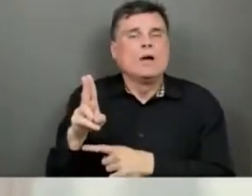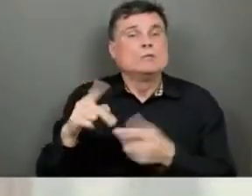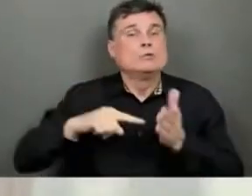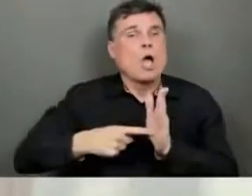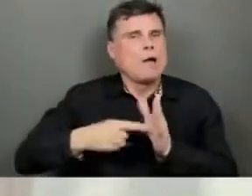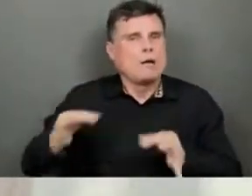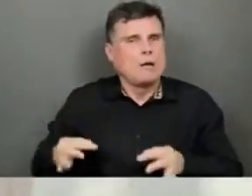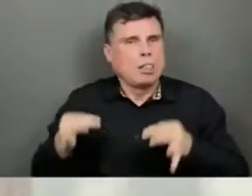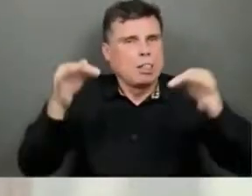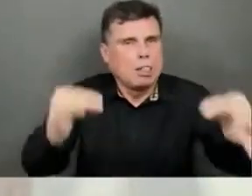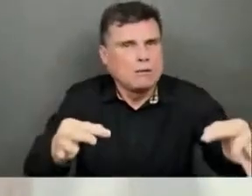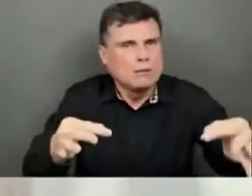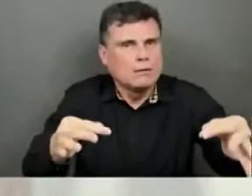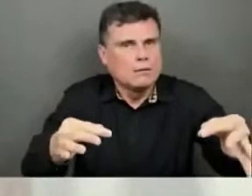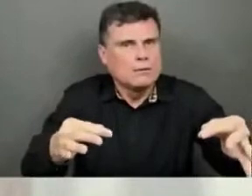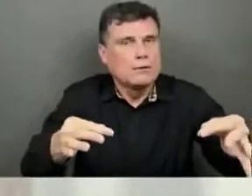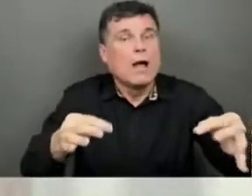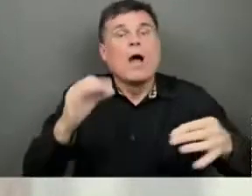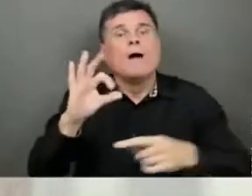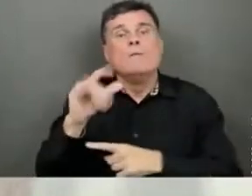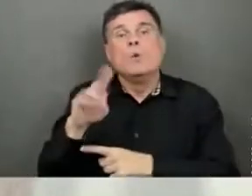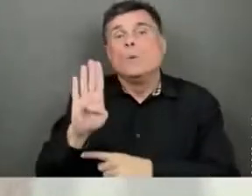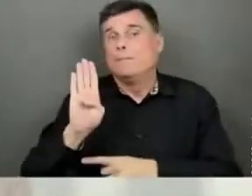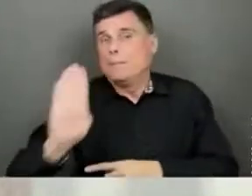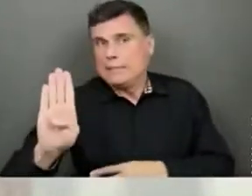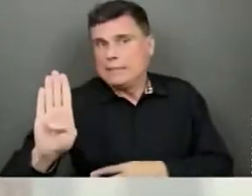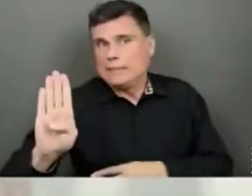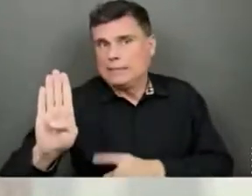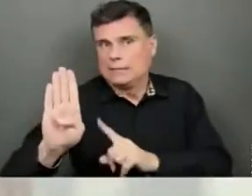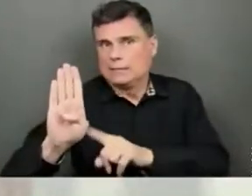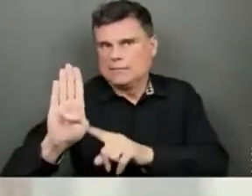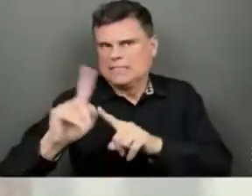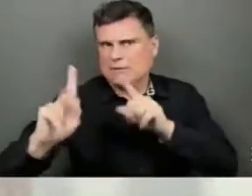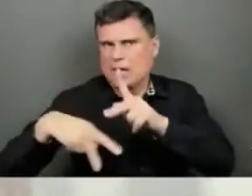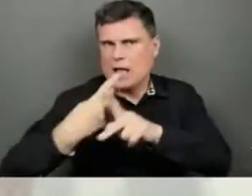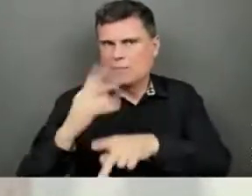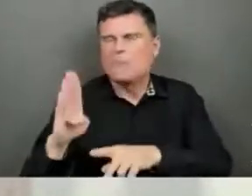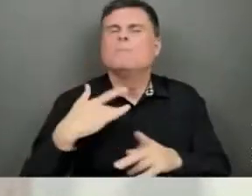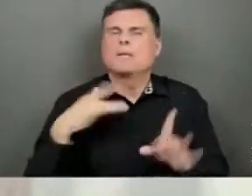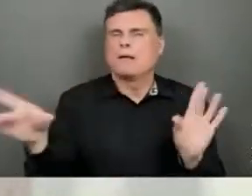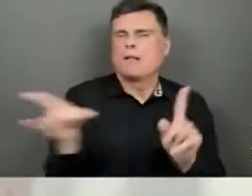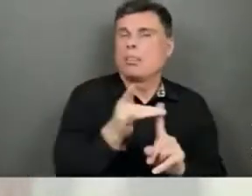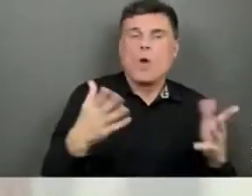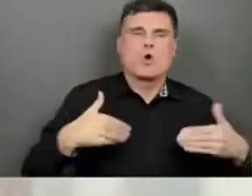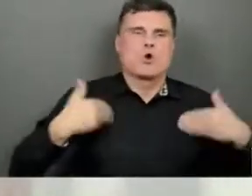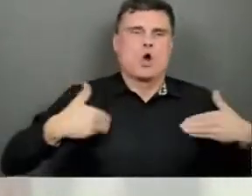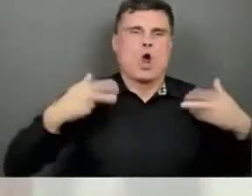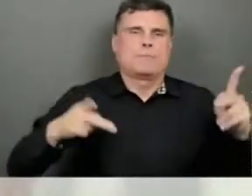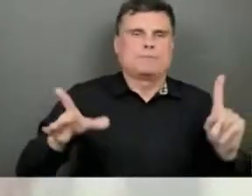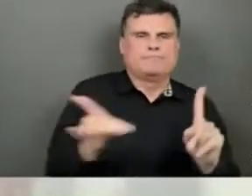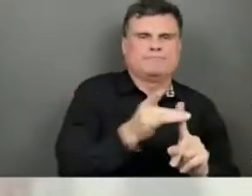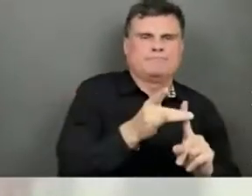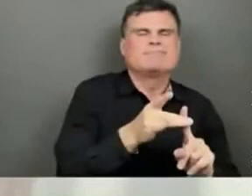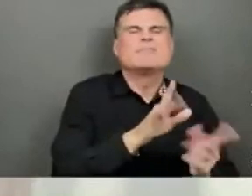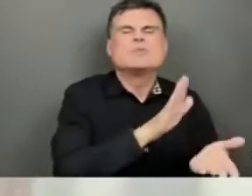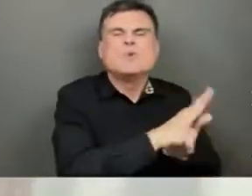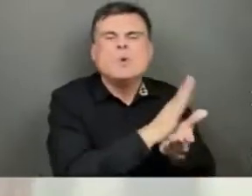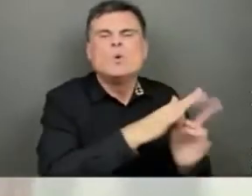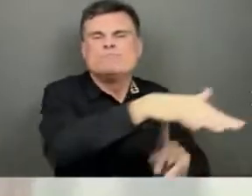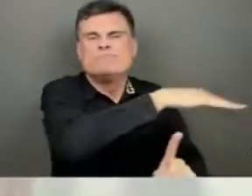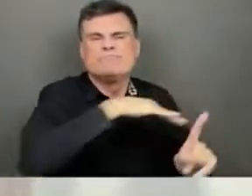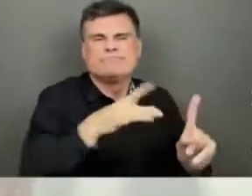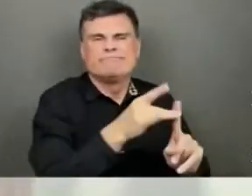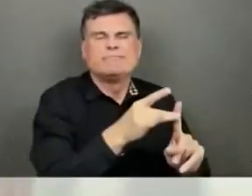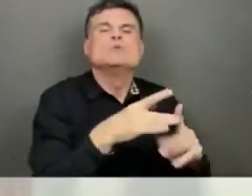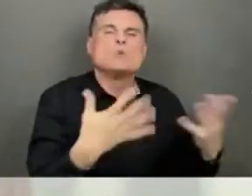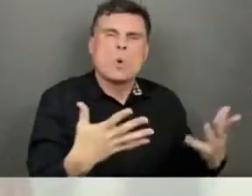younger people and can be spread within their families. We know that vaccine continues to offer protection and to protection